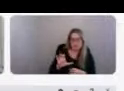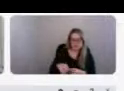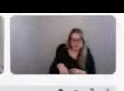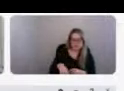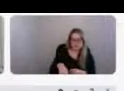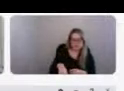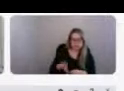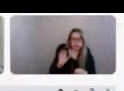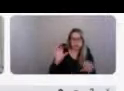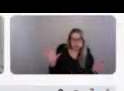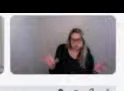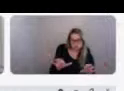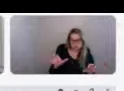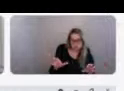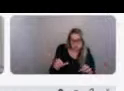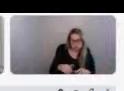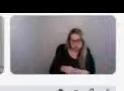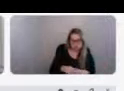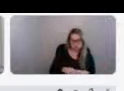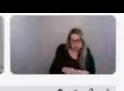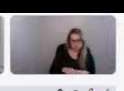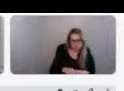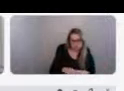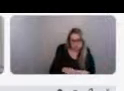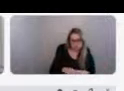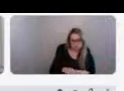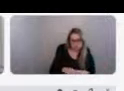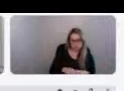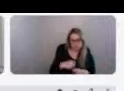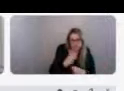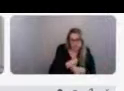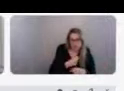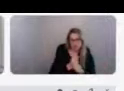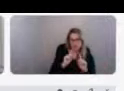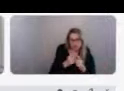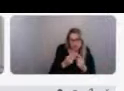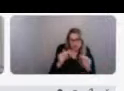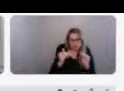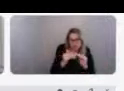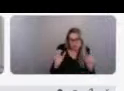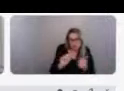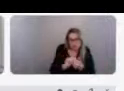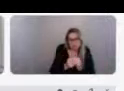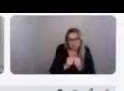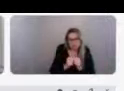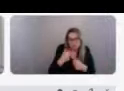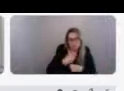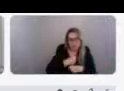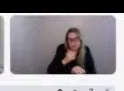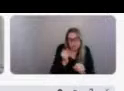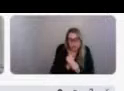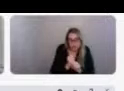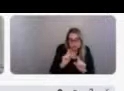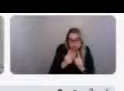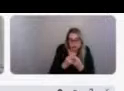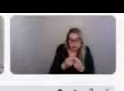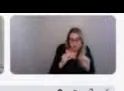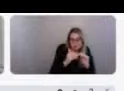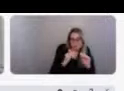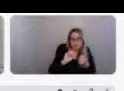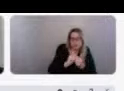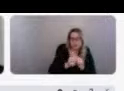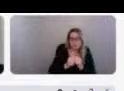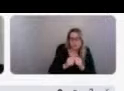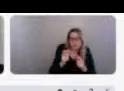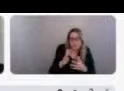commission is doing and undertaking uh to make districts fair and competitive making these districts very competitive was part of the language of prop